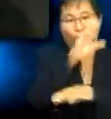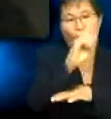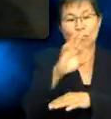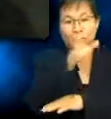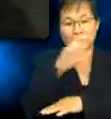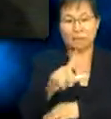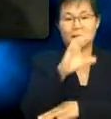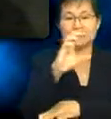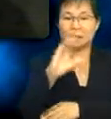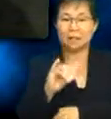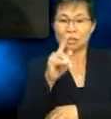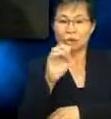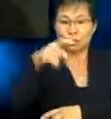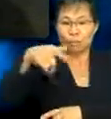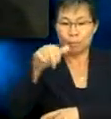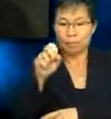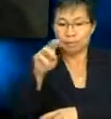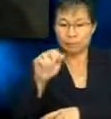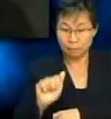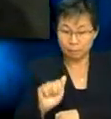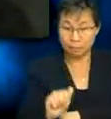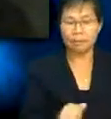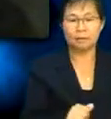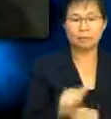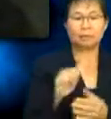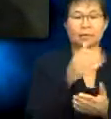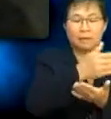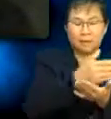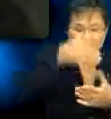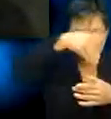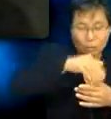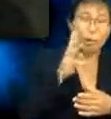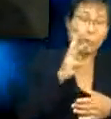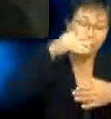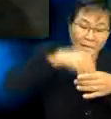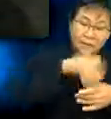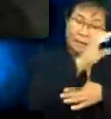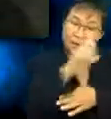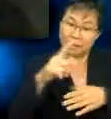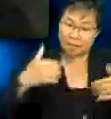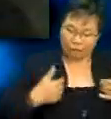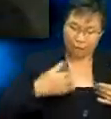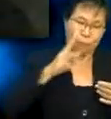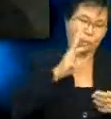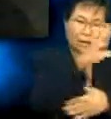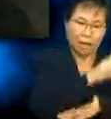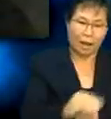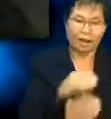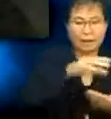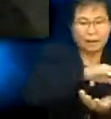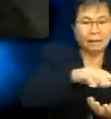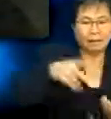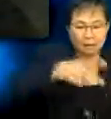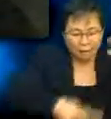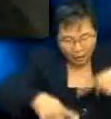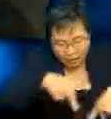Cytoplasm is the semi-fluid matrix inside the cell. It contains water and chemicals